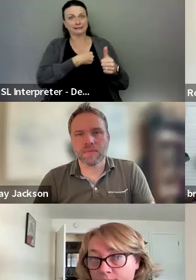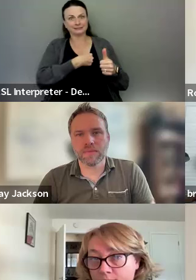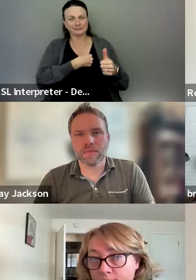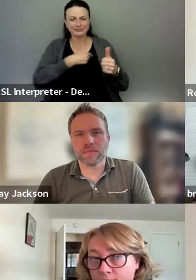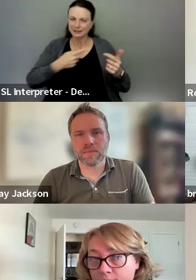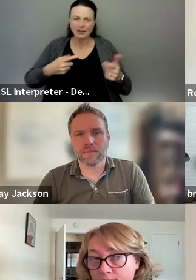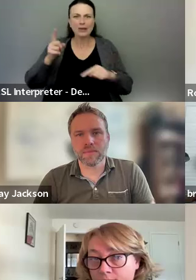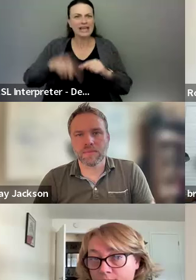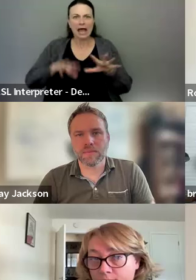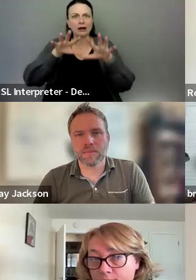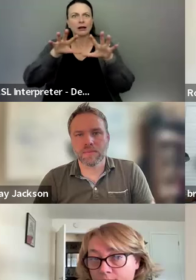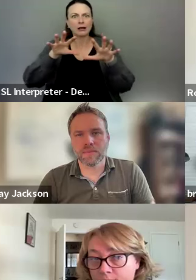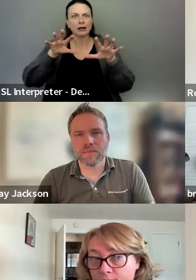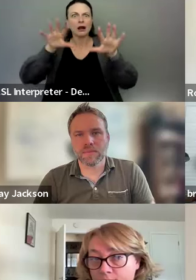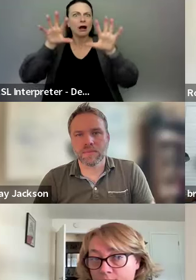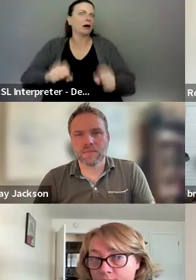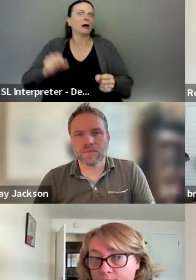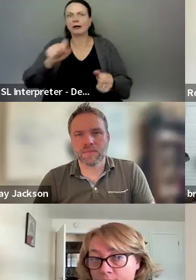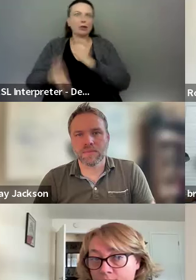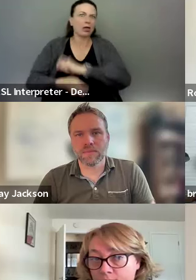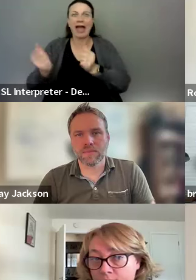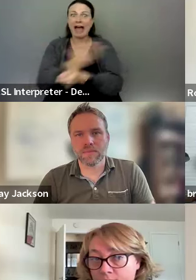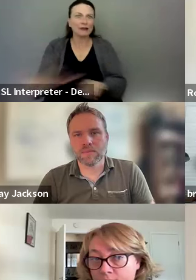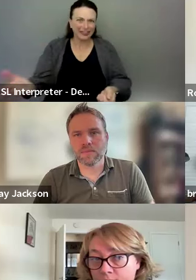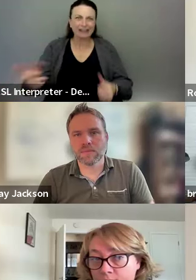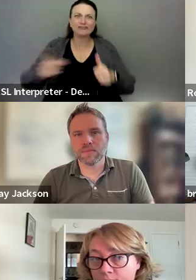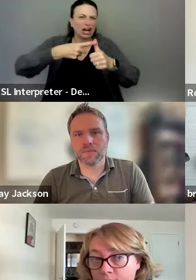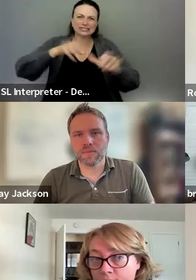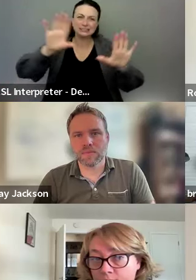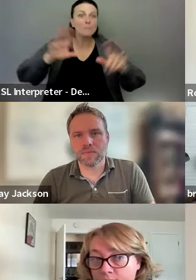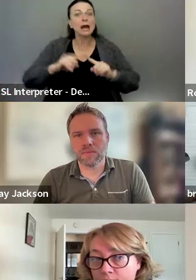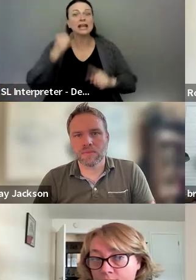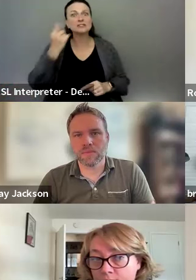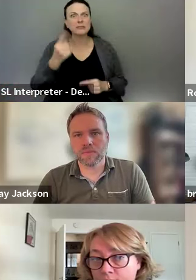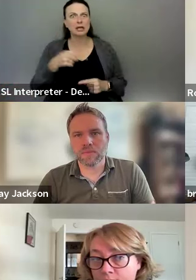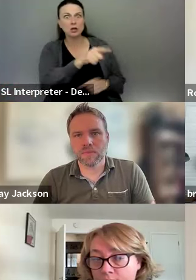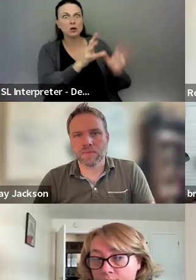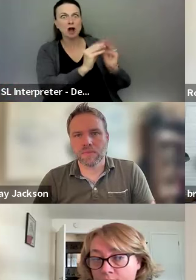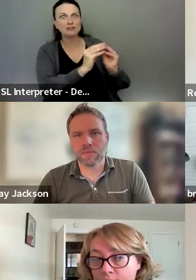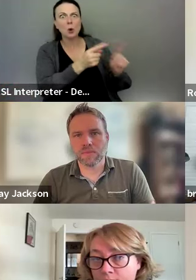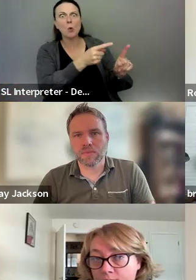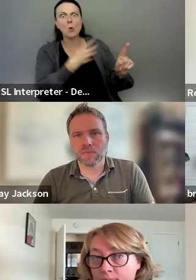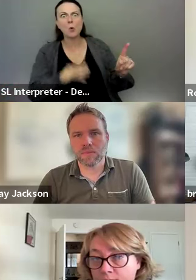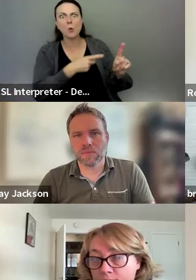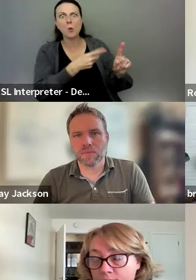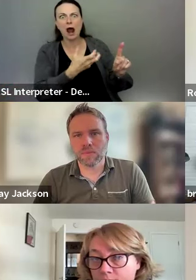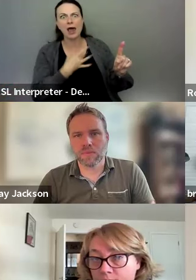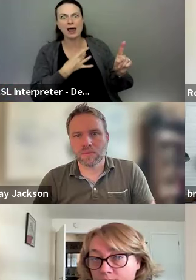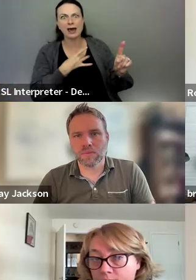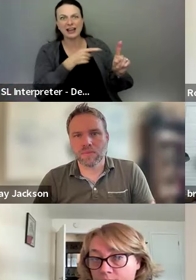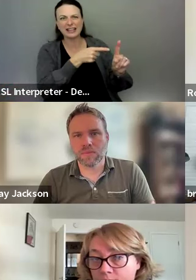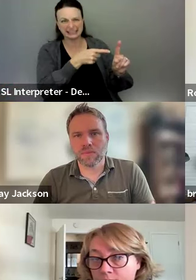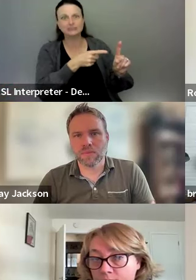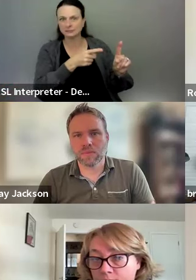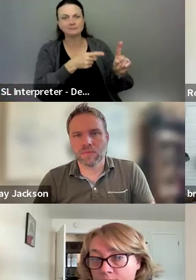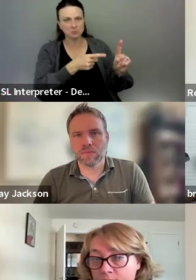but like, if there is any if there is a conference you are particularly passionate about, because this applies to any conference, we can do that too,